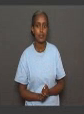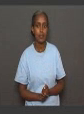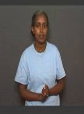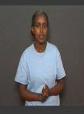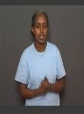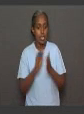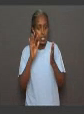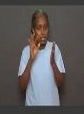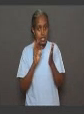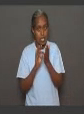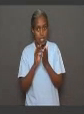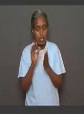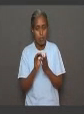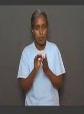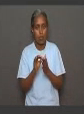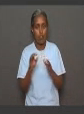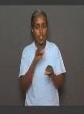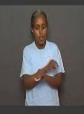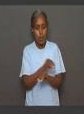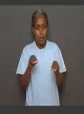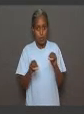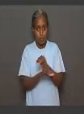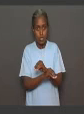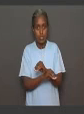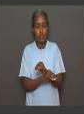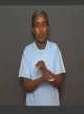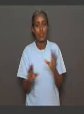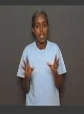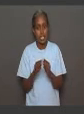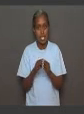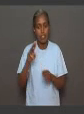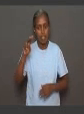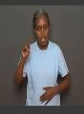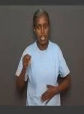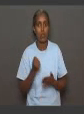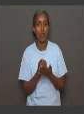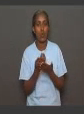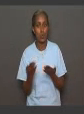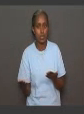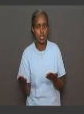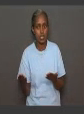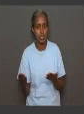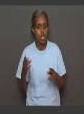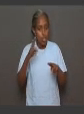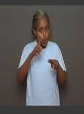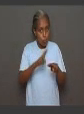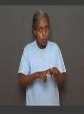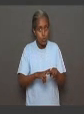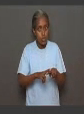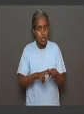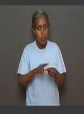The number of permutations of a set of n objects when you put them